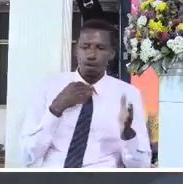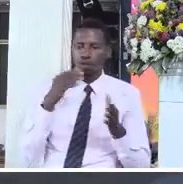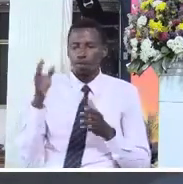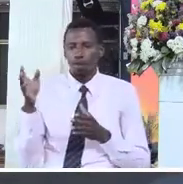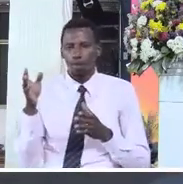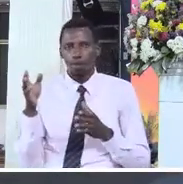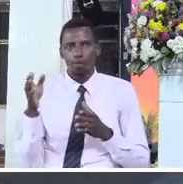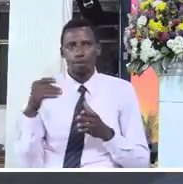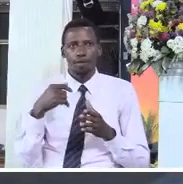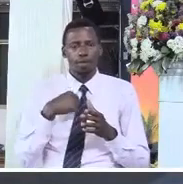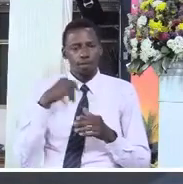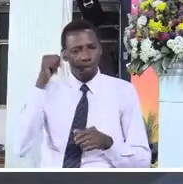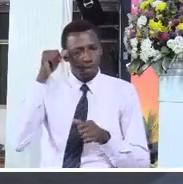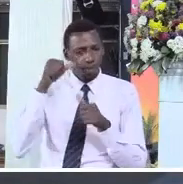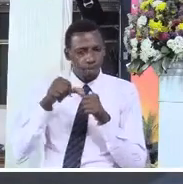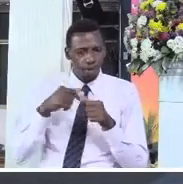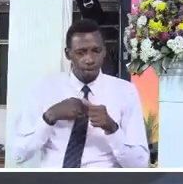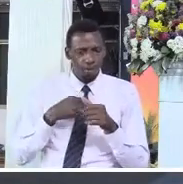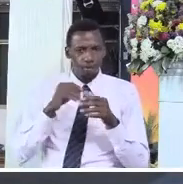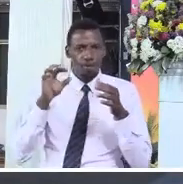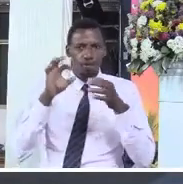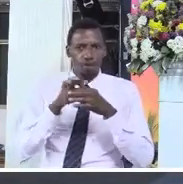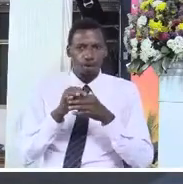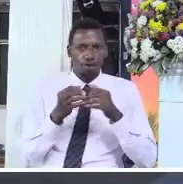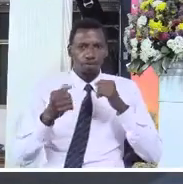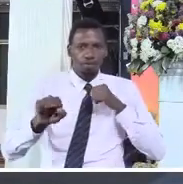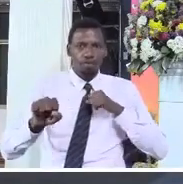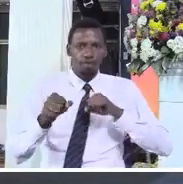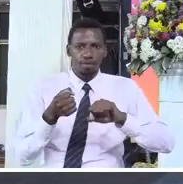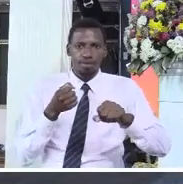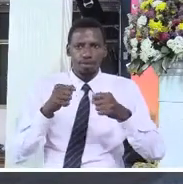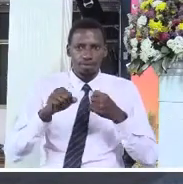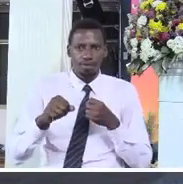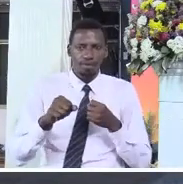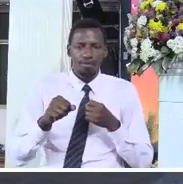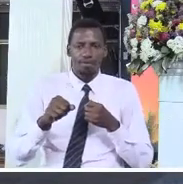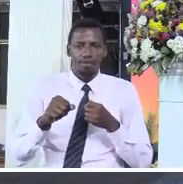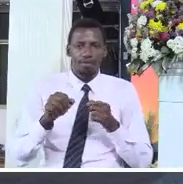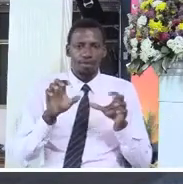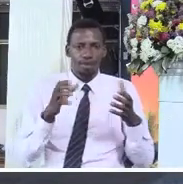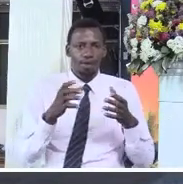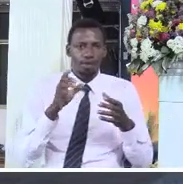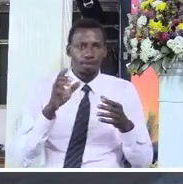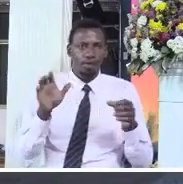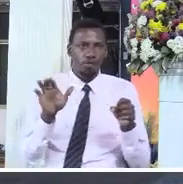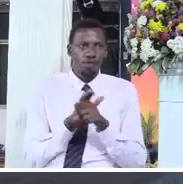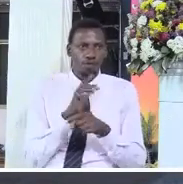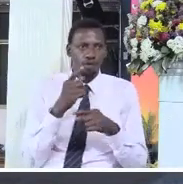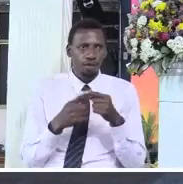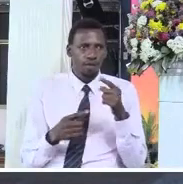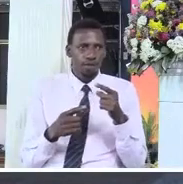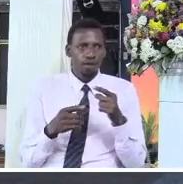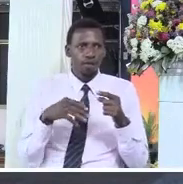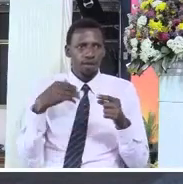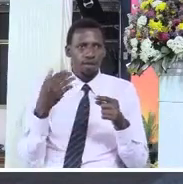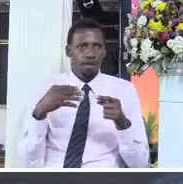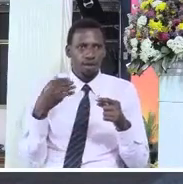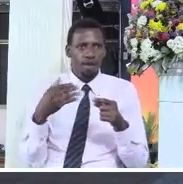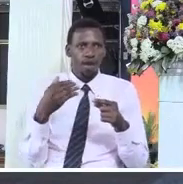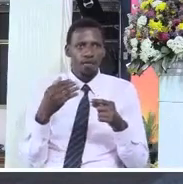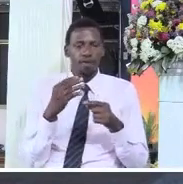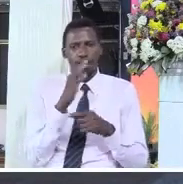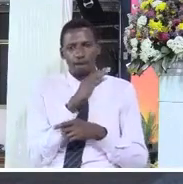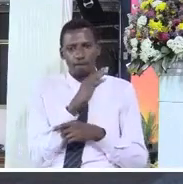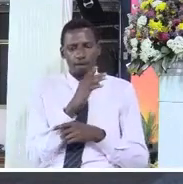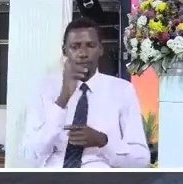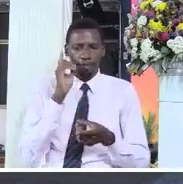remember I joined karate club in the university. For a whole year, every evening we'd be running from the assembly hall in Jequat up